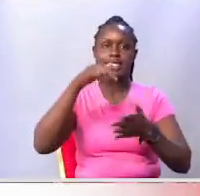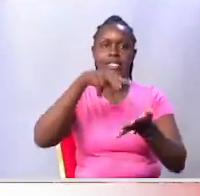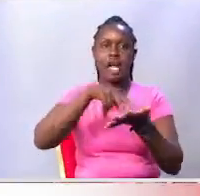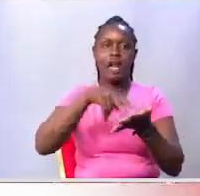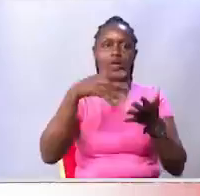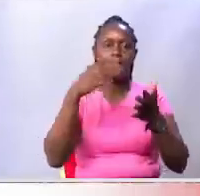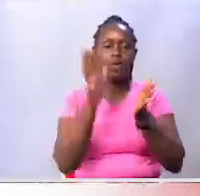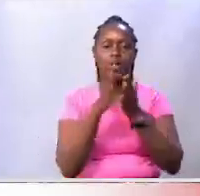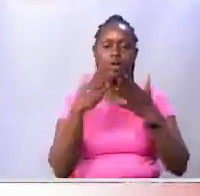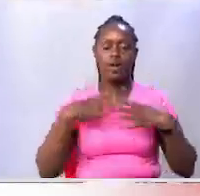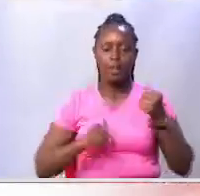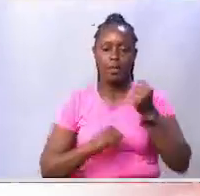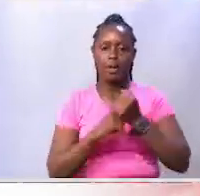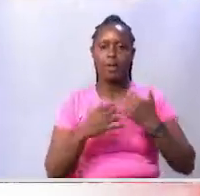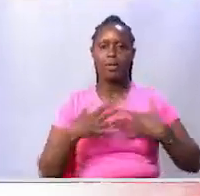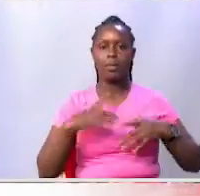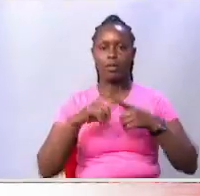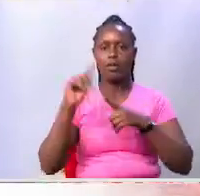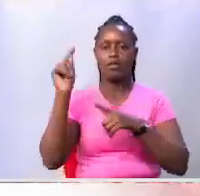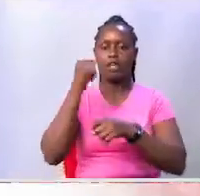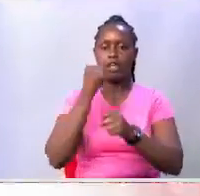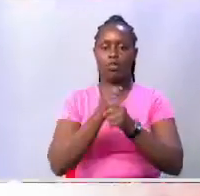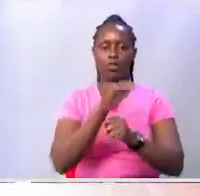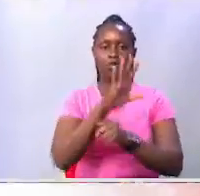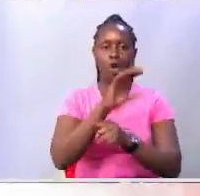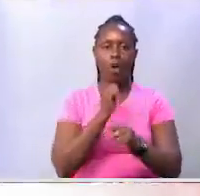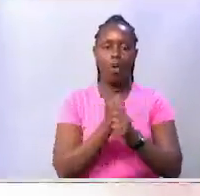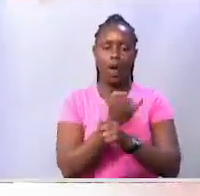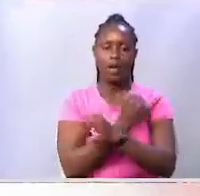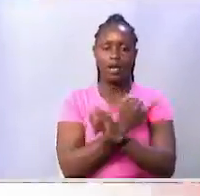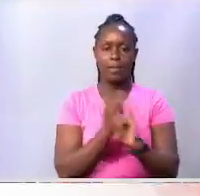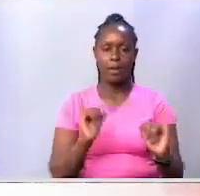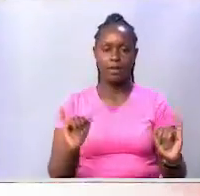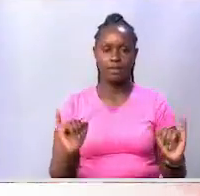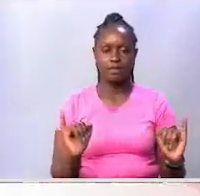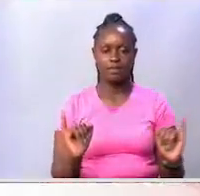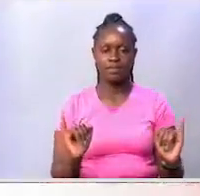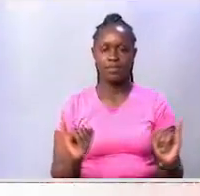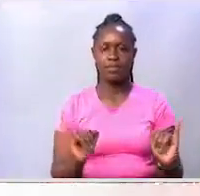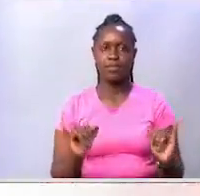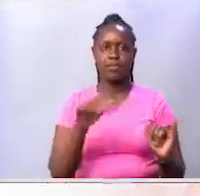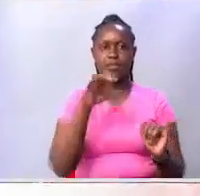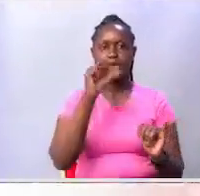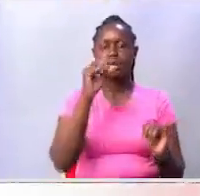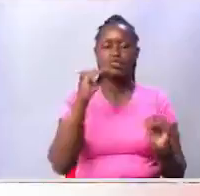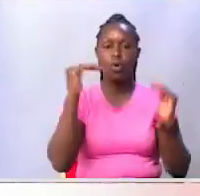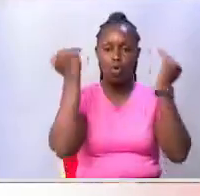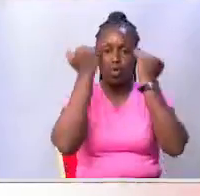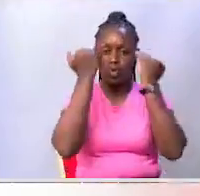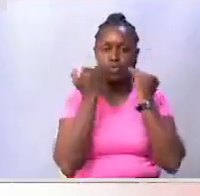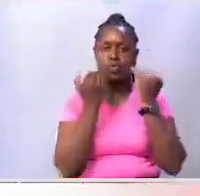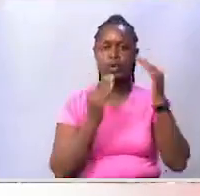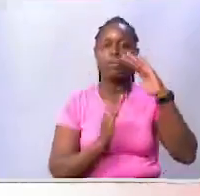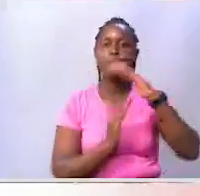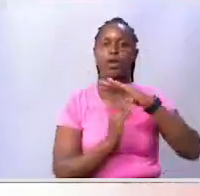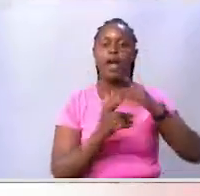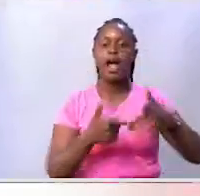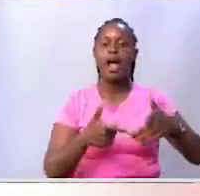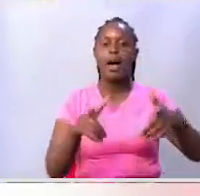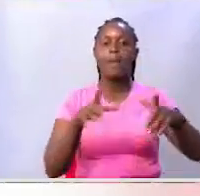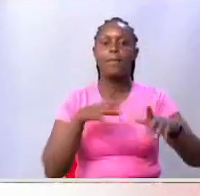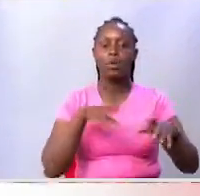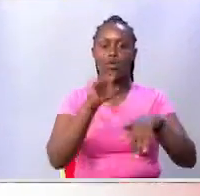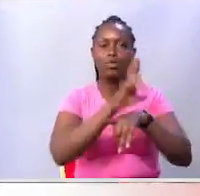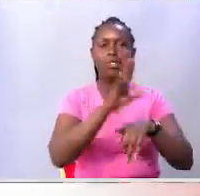people of Kenya and exercise your mandate independently. Supreme Court wasikubali kutumiwa